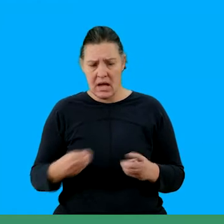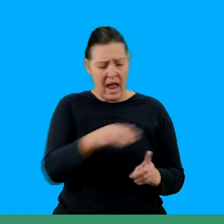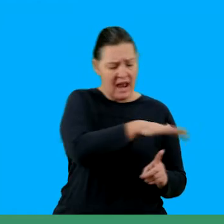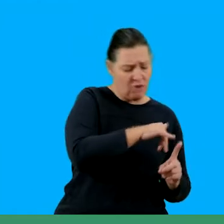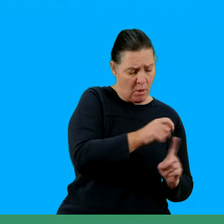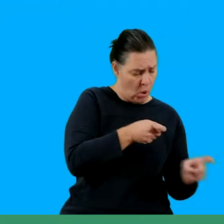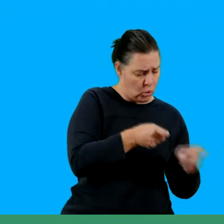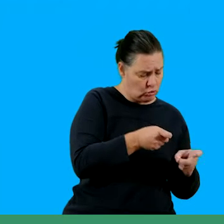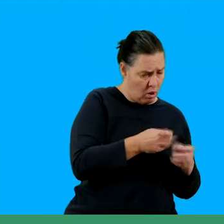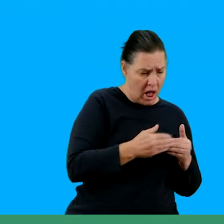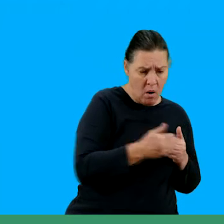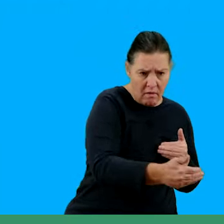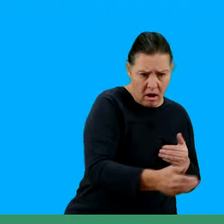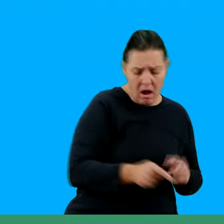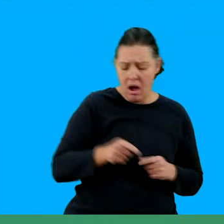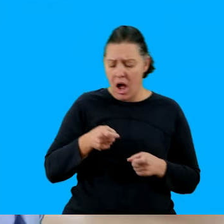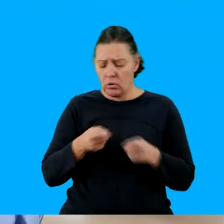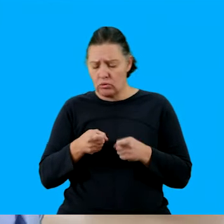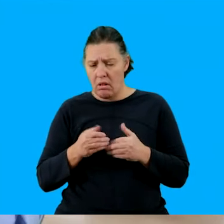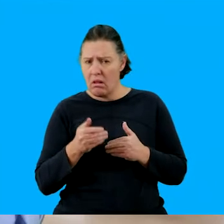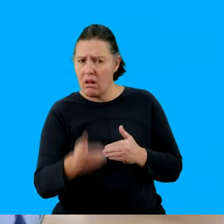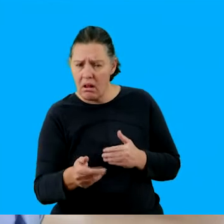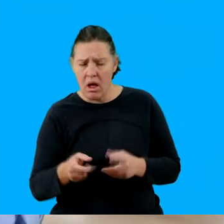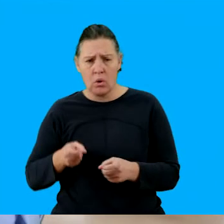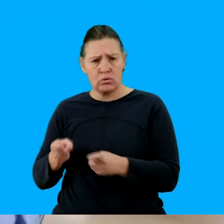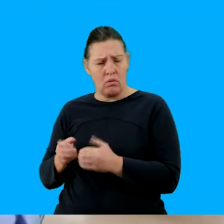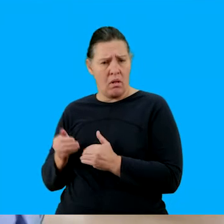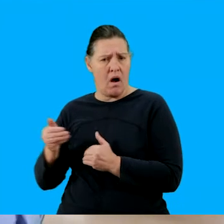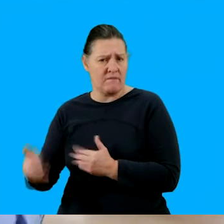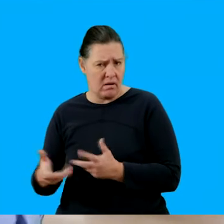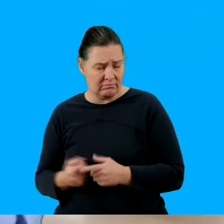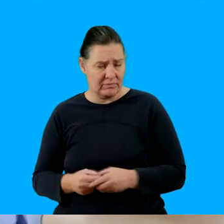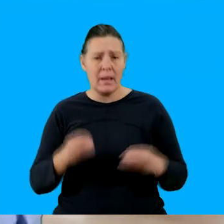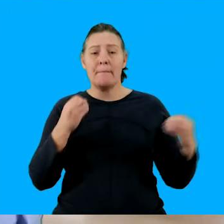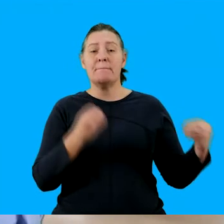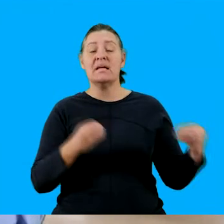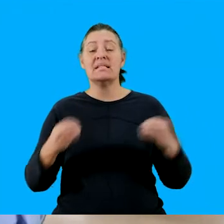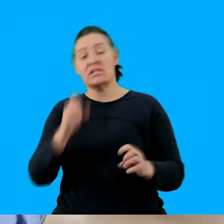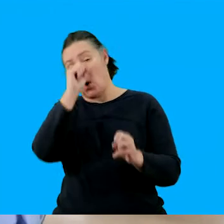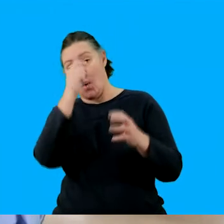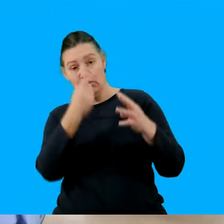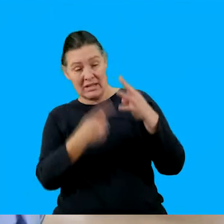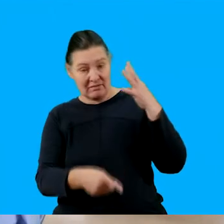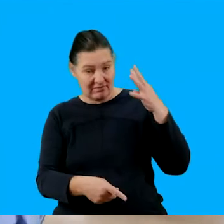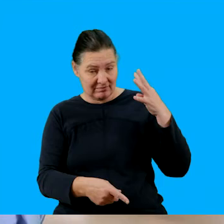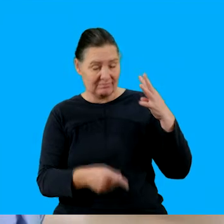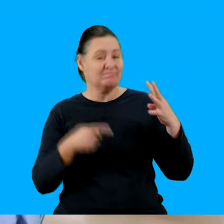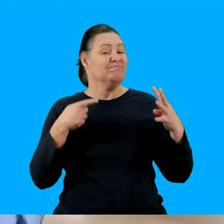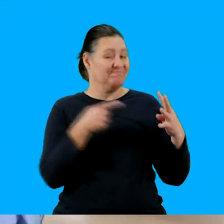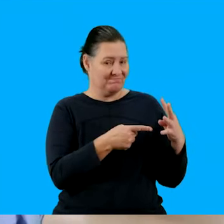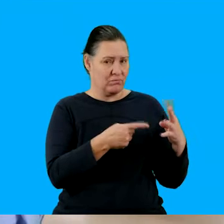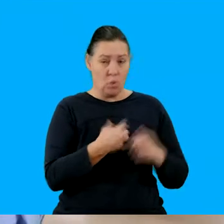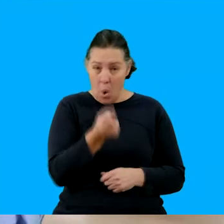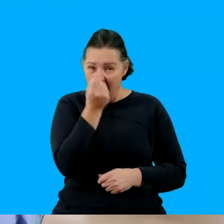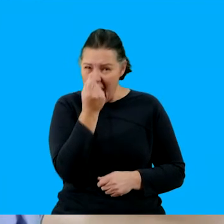business environment. So those are our lesson objectives, and if you understand these objectives, then you are in